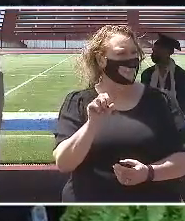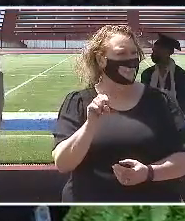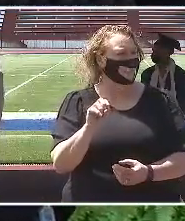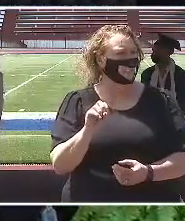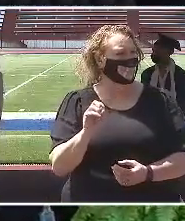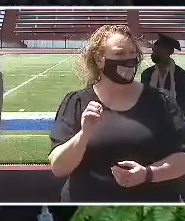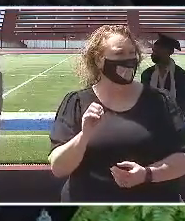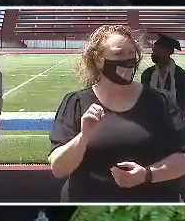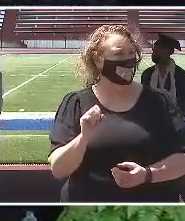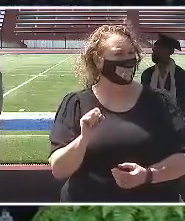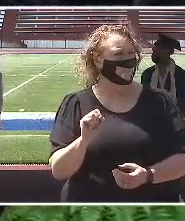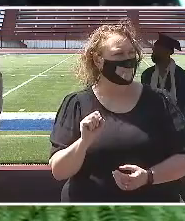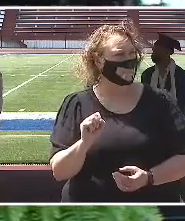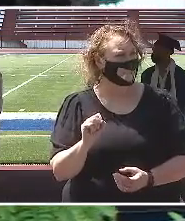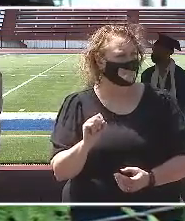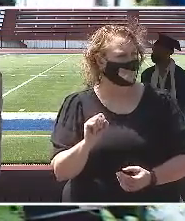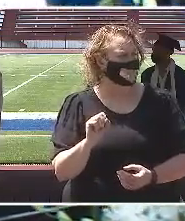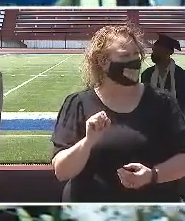Eloy Andaluz.